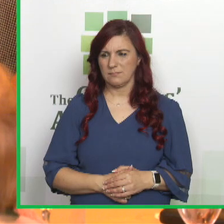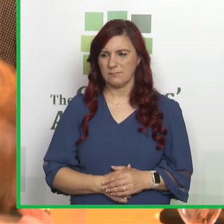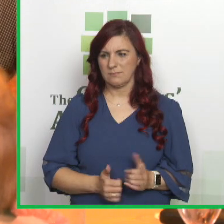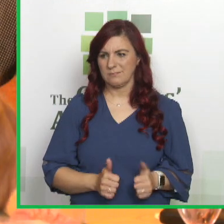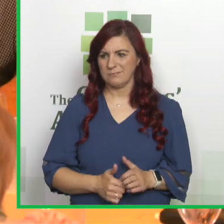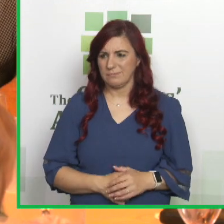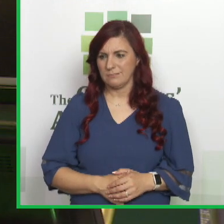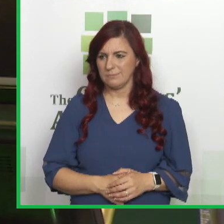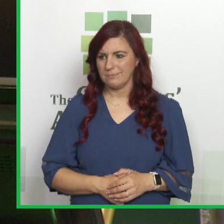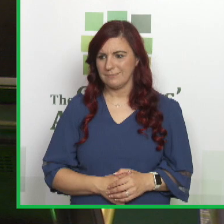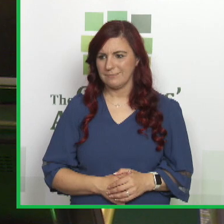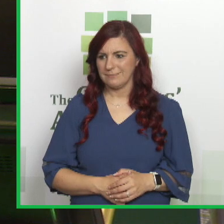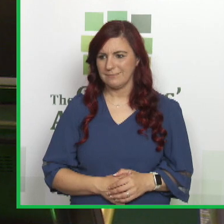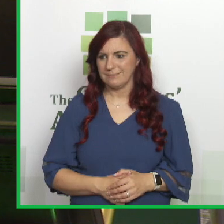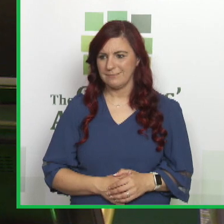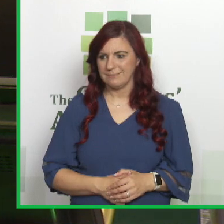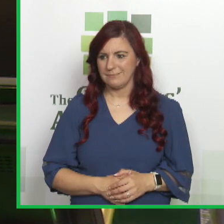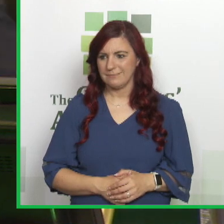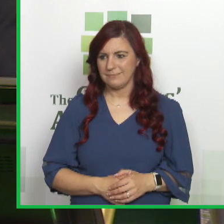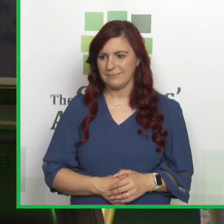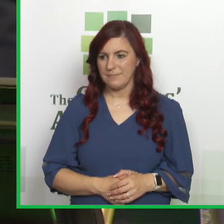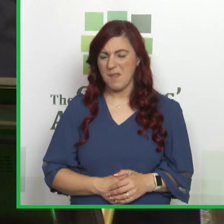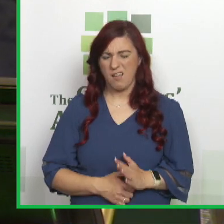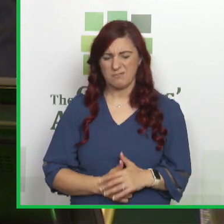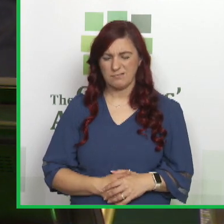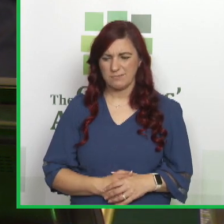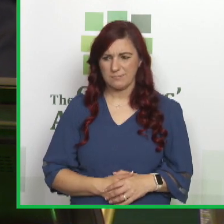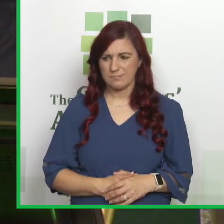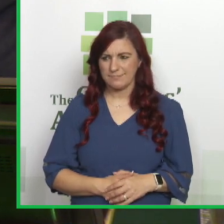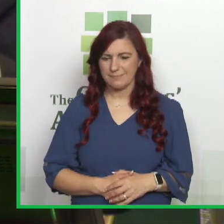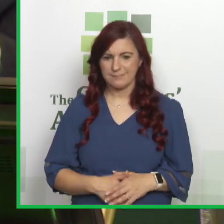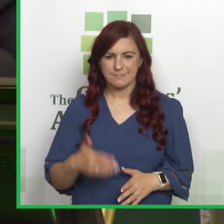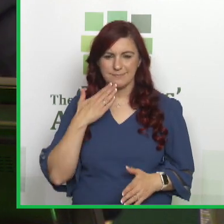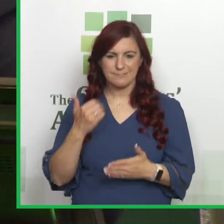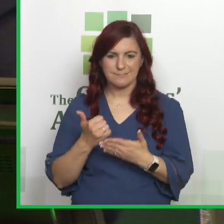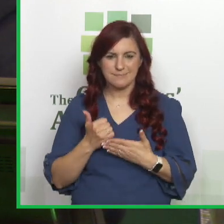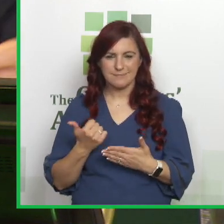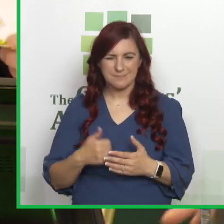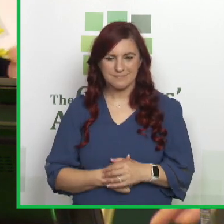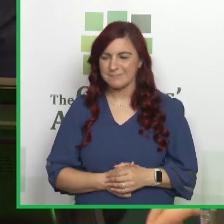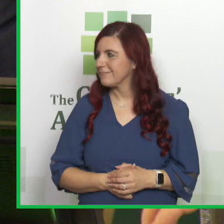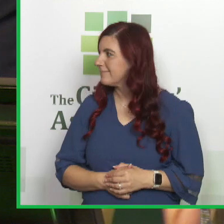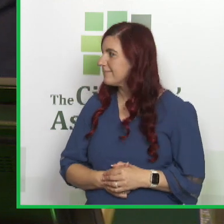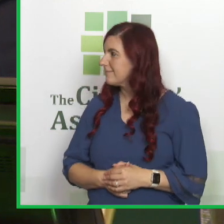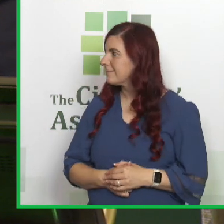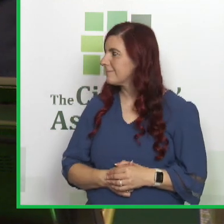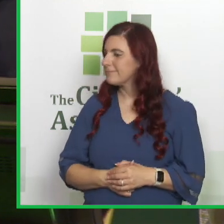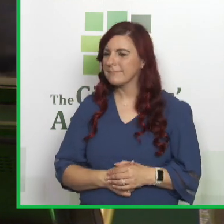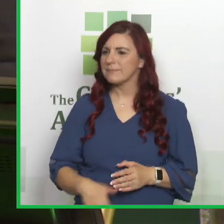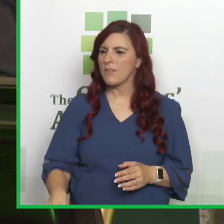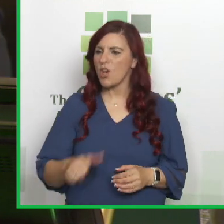And thank you to your organisation so far, who've been a great support in every Assembly meeting so far. So if I can now move on to an Irish perspective